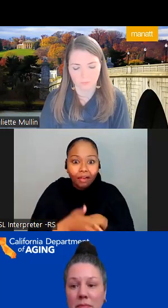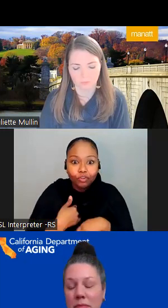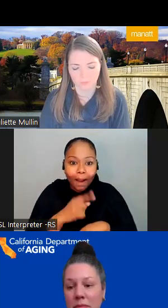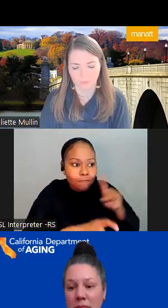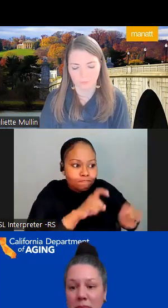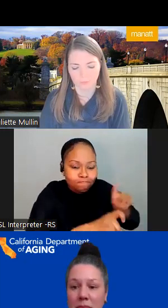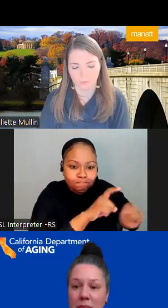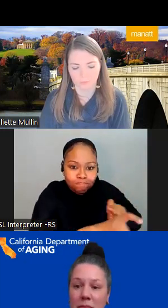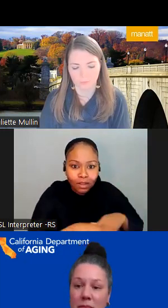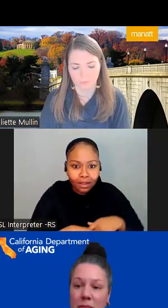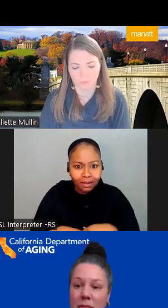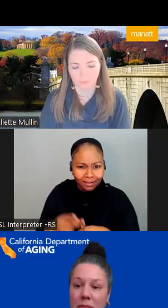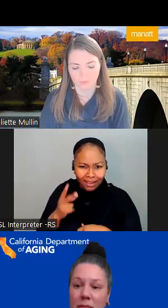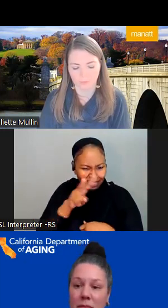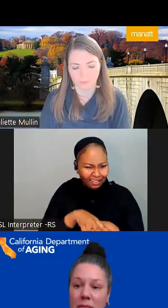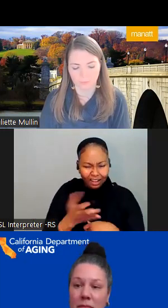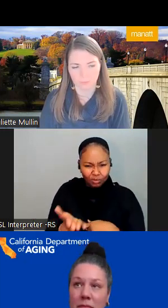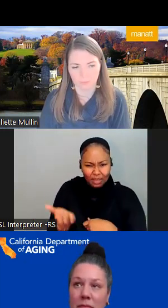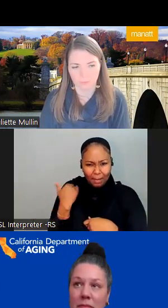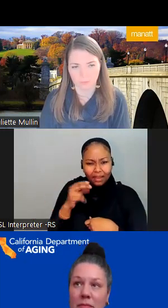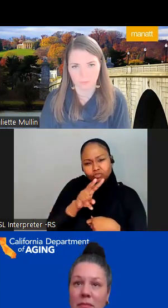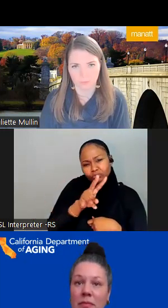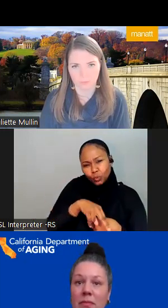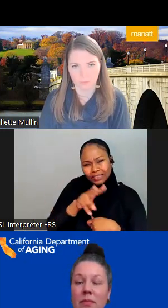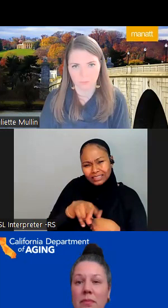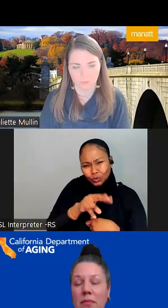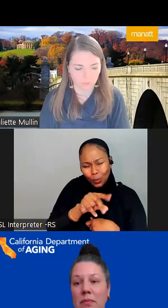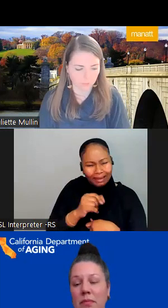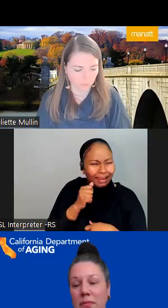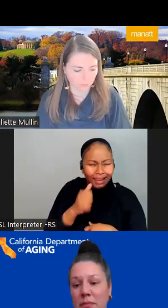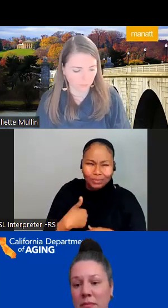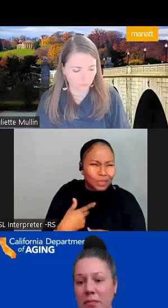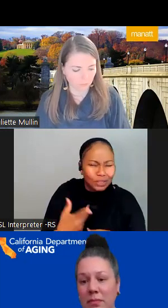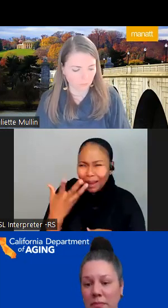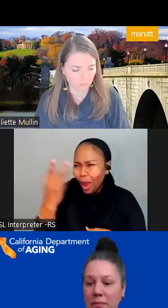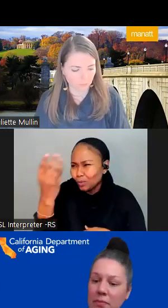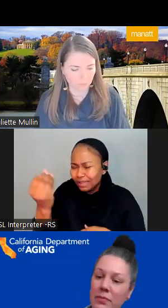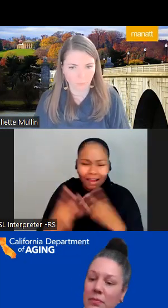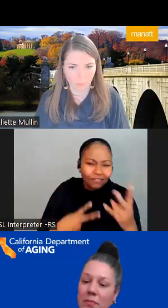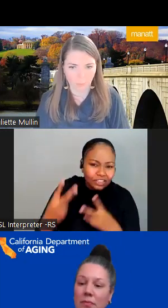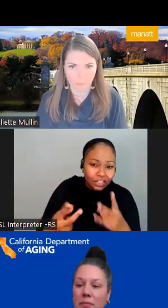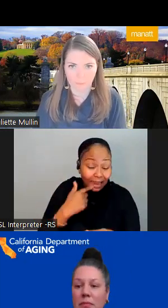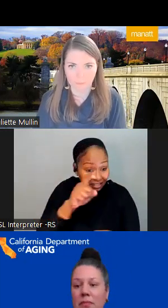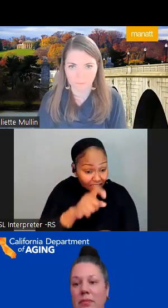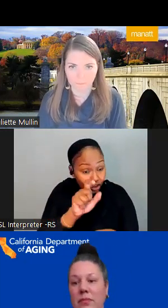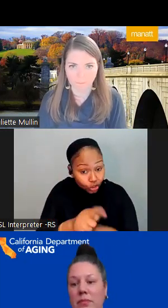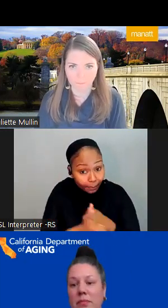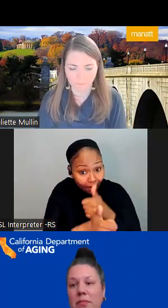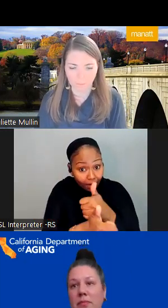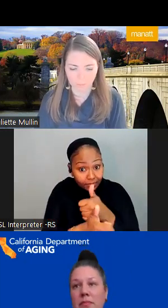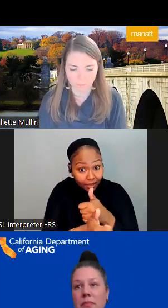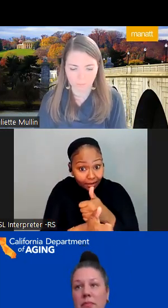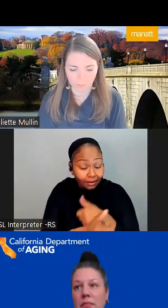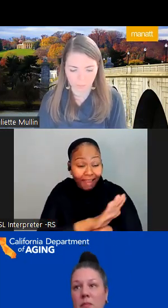talked about FaceTime. It talked about window visits. It talked about outdoors. I told her it needed to be updated, and so did their public health